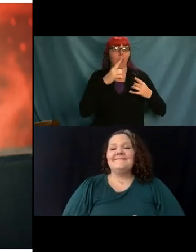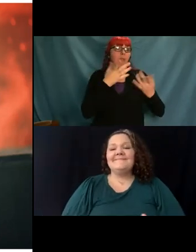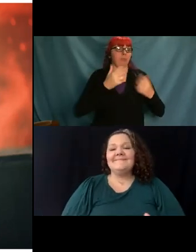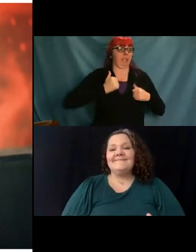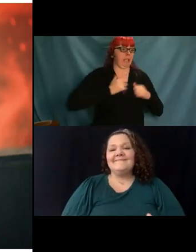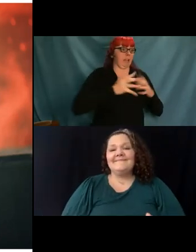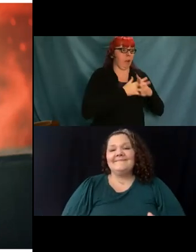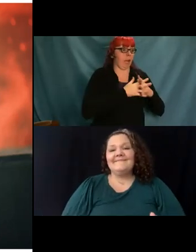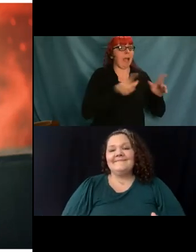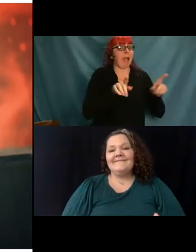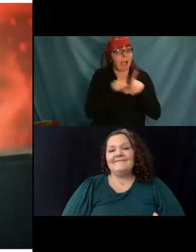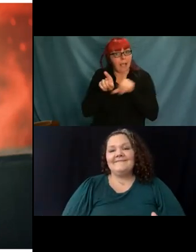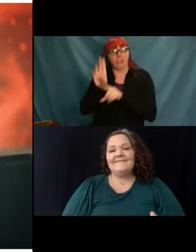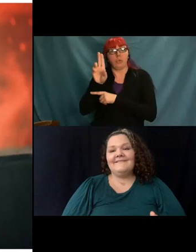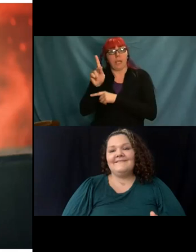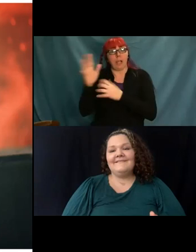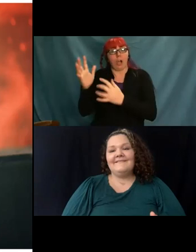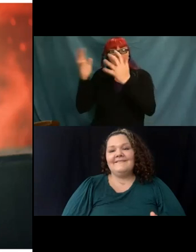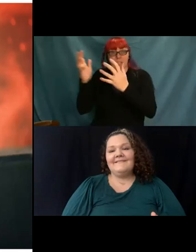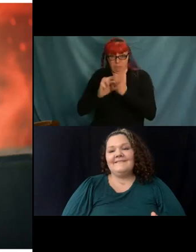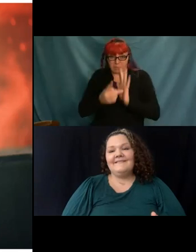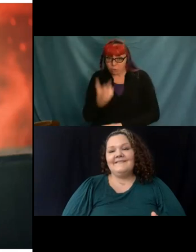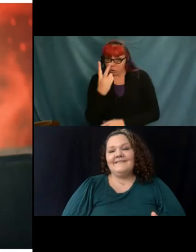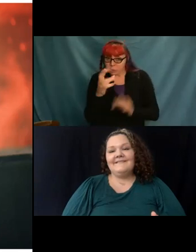audiences, would it be a good practice to have two interpreters?